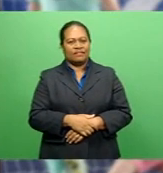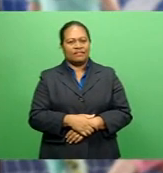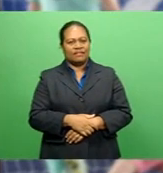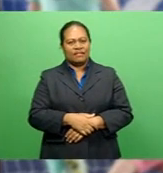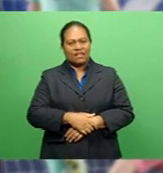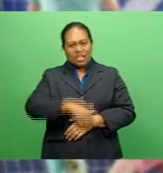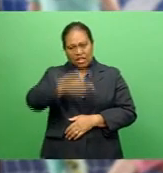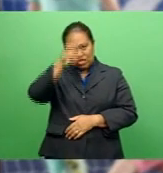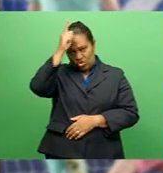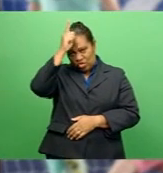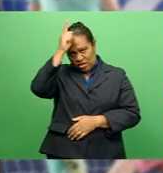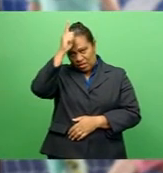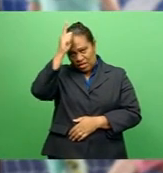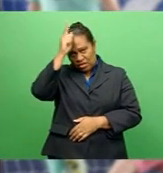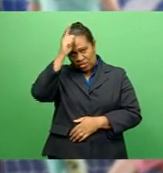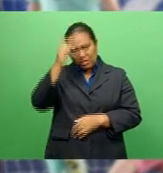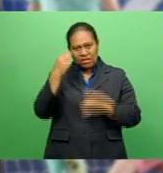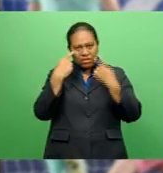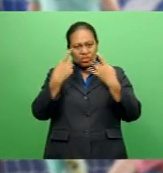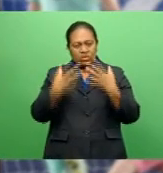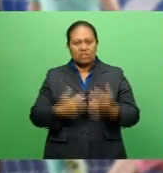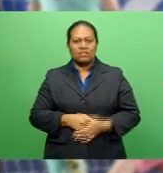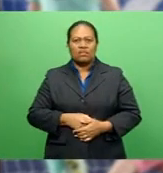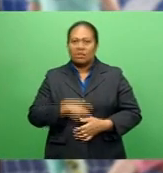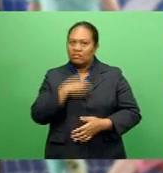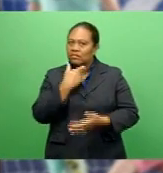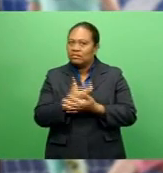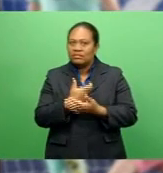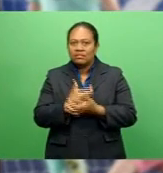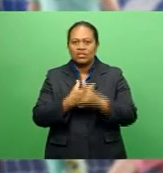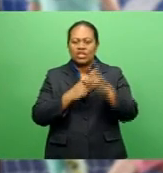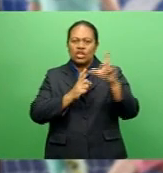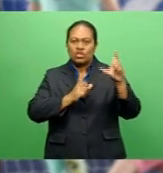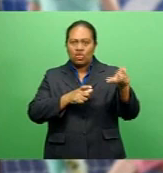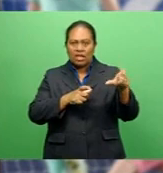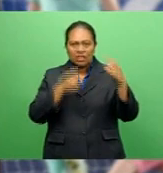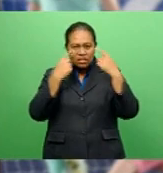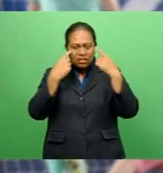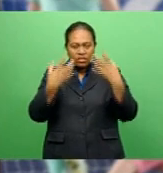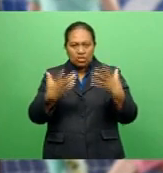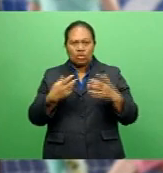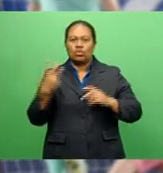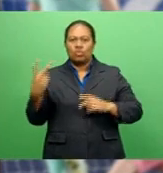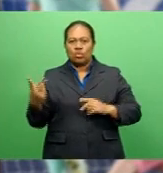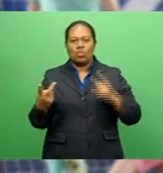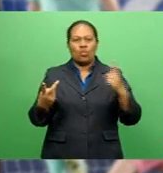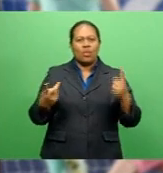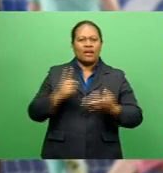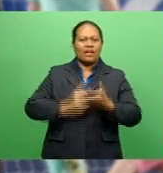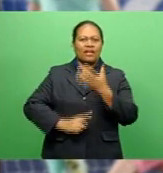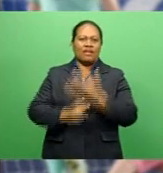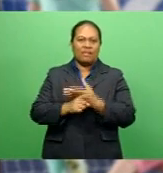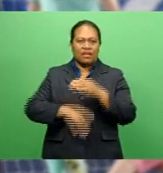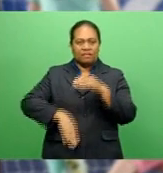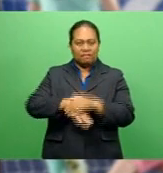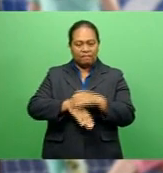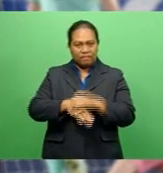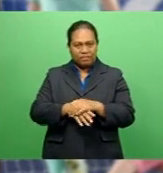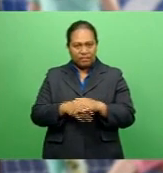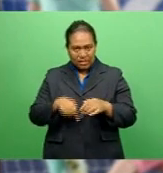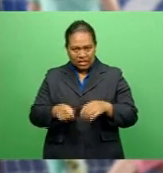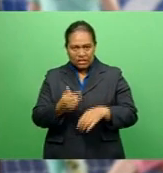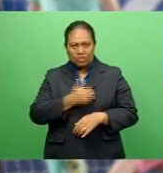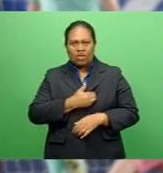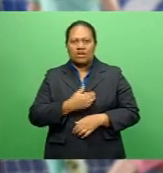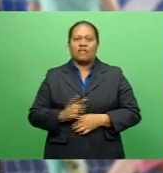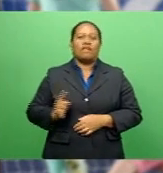German Kai Havertz was impressive for Chelsea in their 2-1 win over Everton in the English Premier League this morning. His